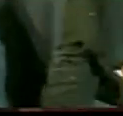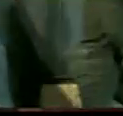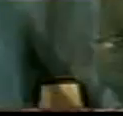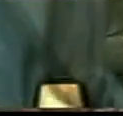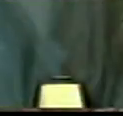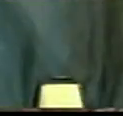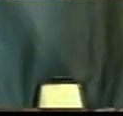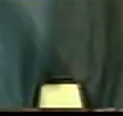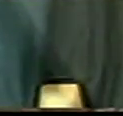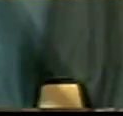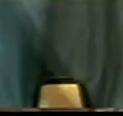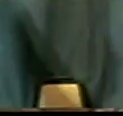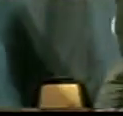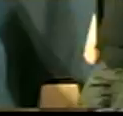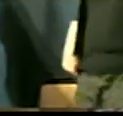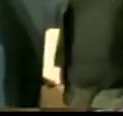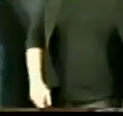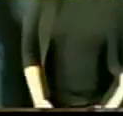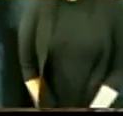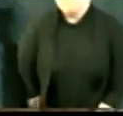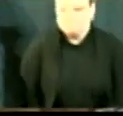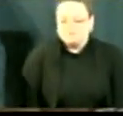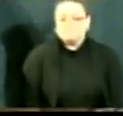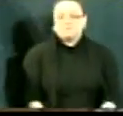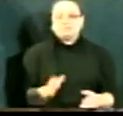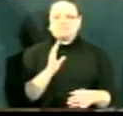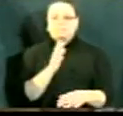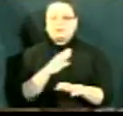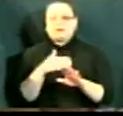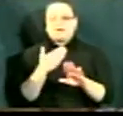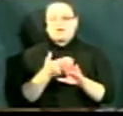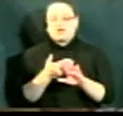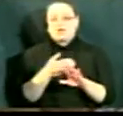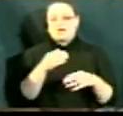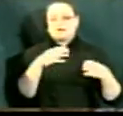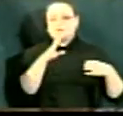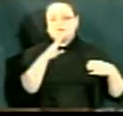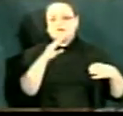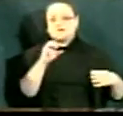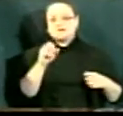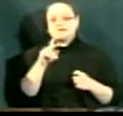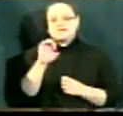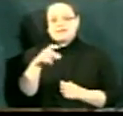Our next speaker is Skip Overstreet.